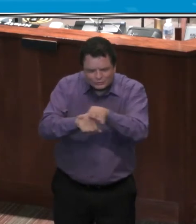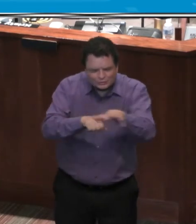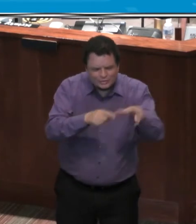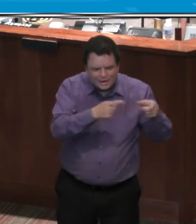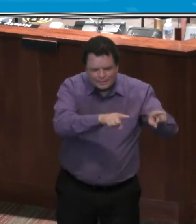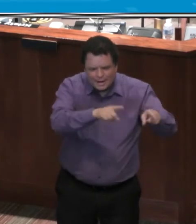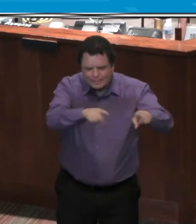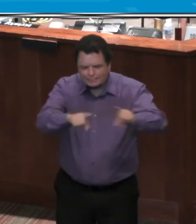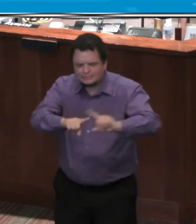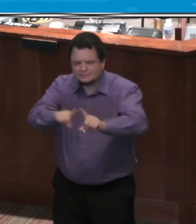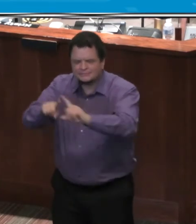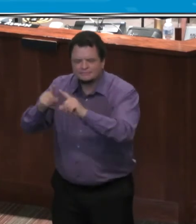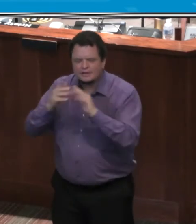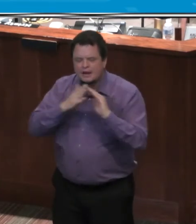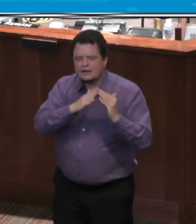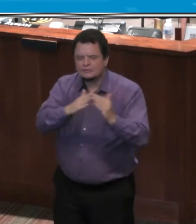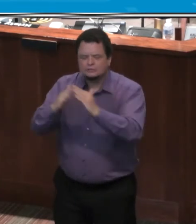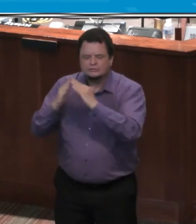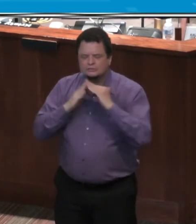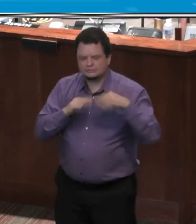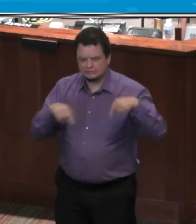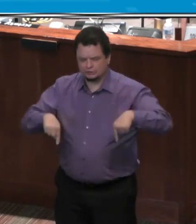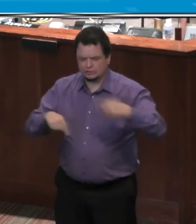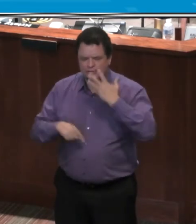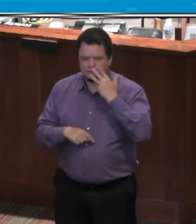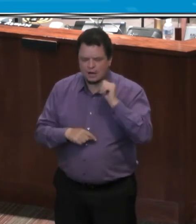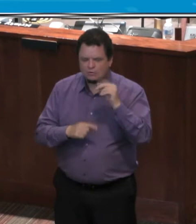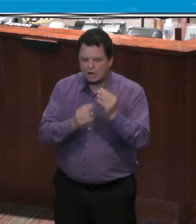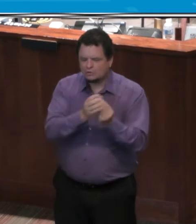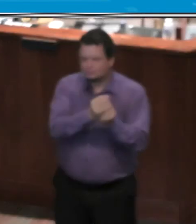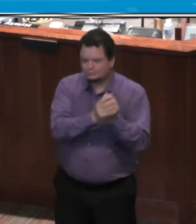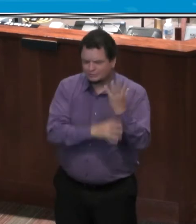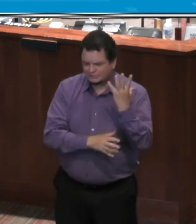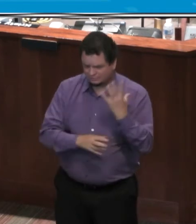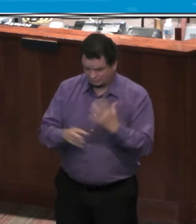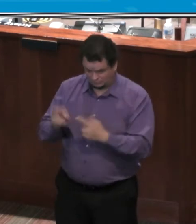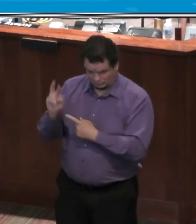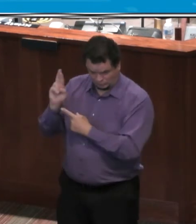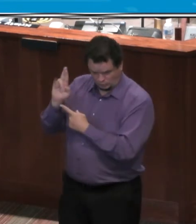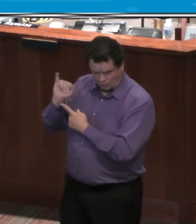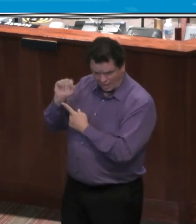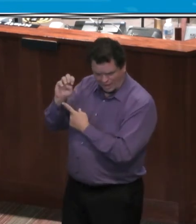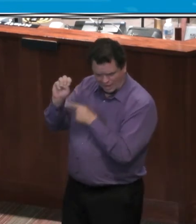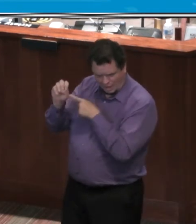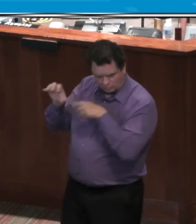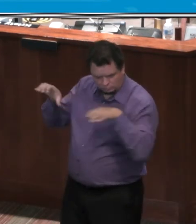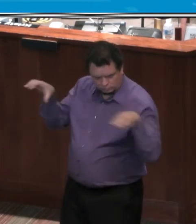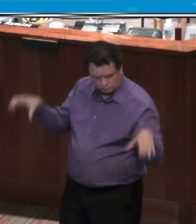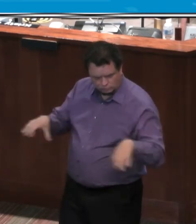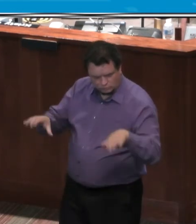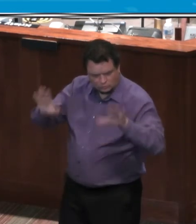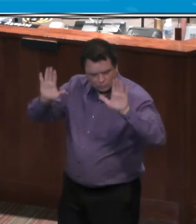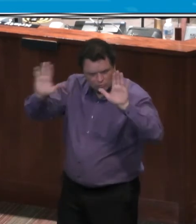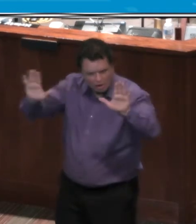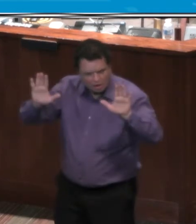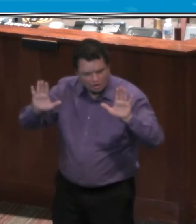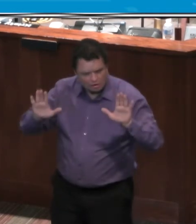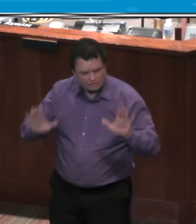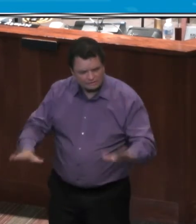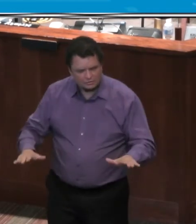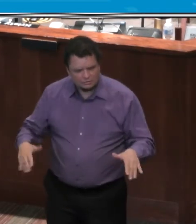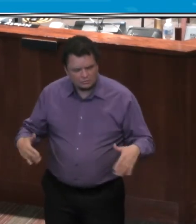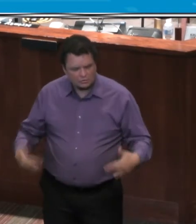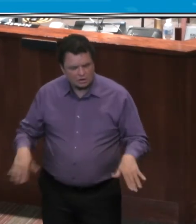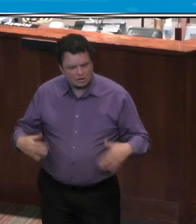that RISE has done some great things, and I'm very supportive of all the efforts that they've done, and I'm very happy